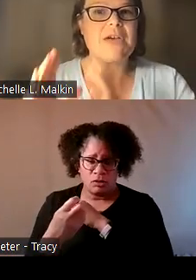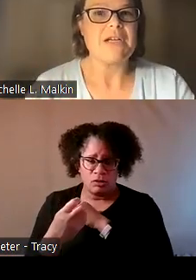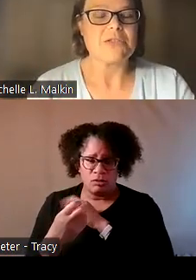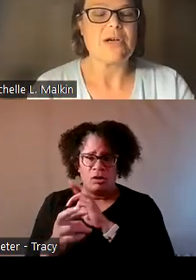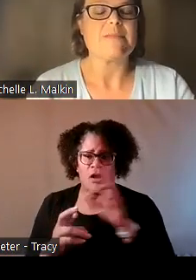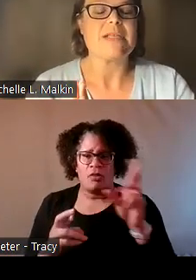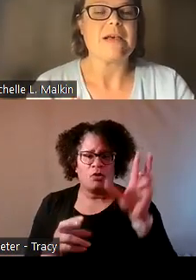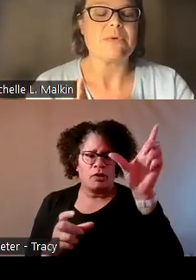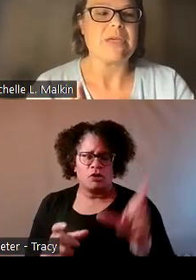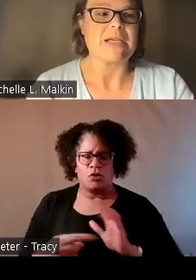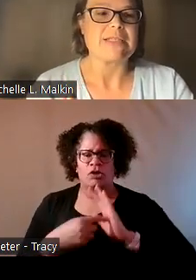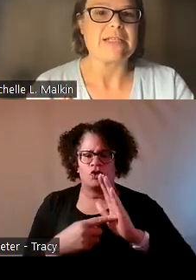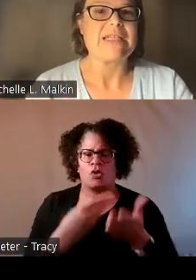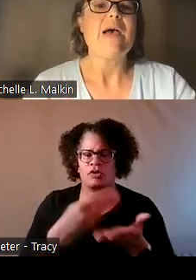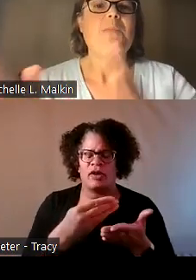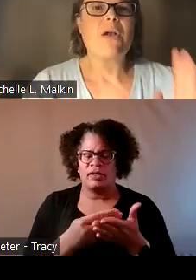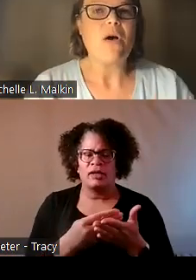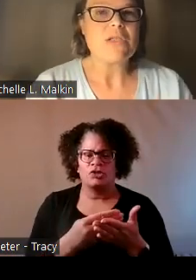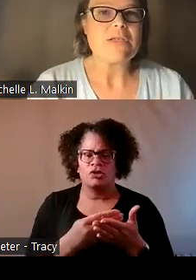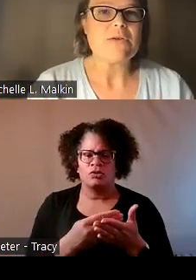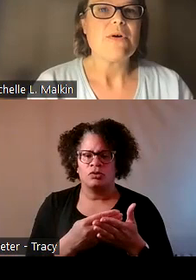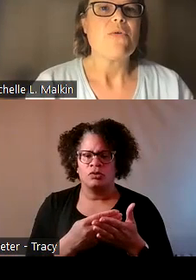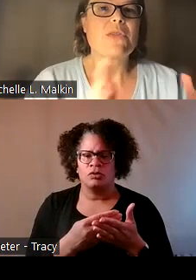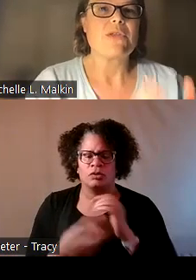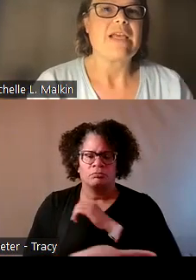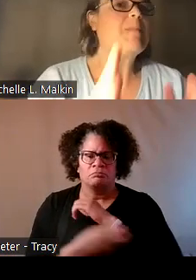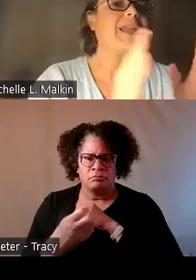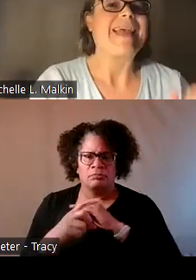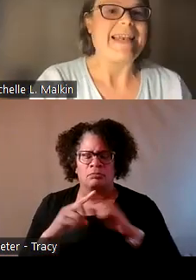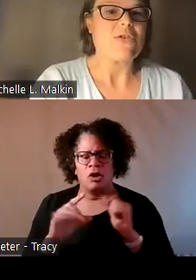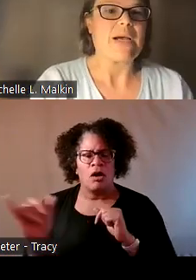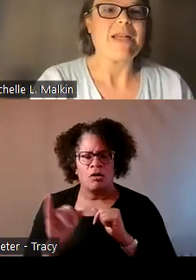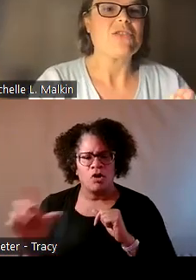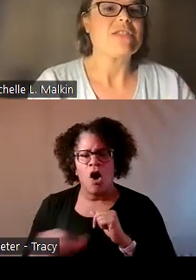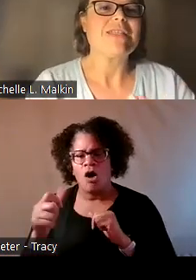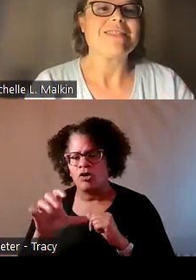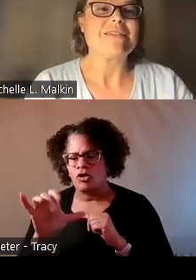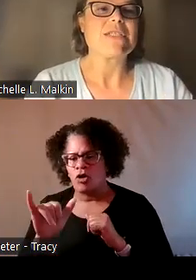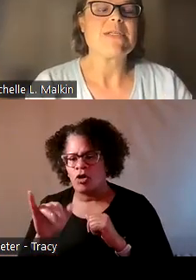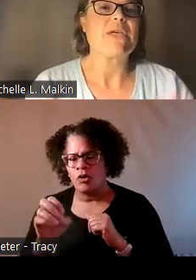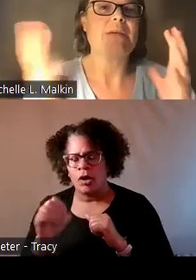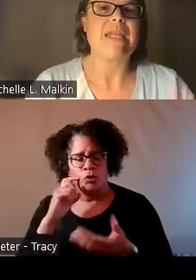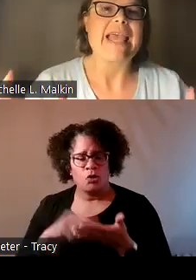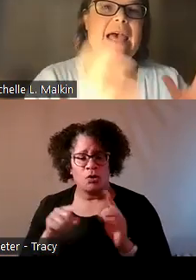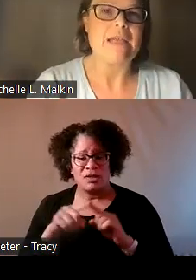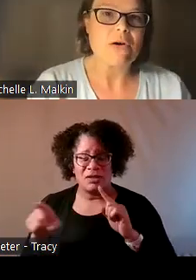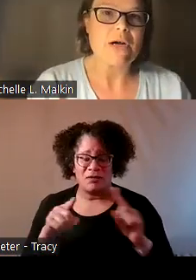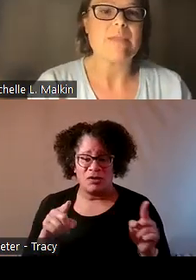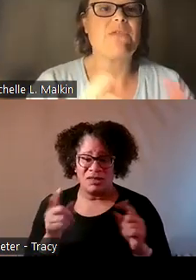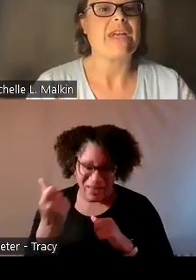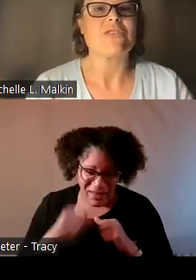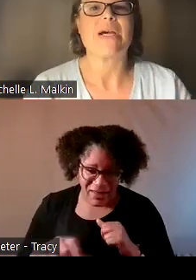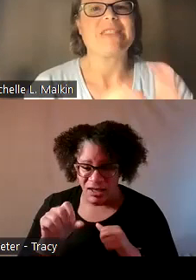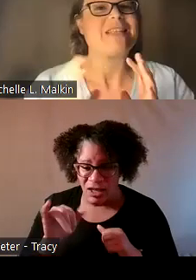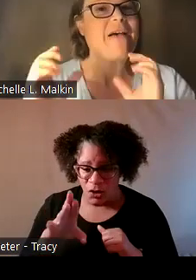shows the financial crimes that were being assessed, but also whether they had committed any crime. And as you see, the difference between committing any crime